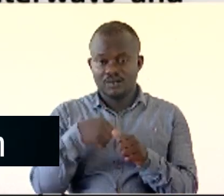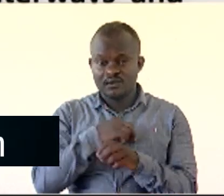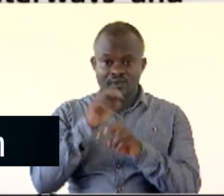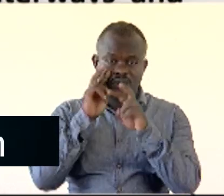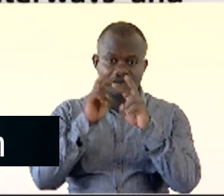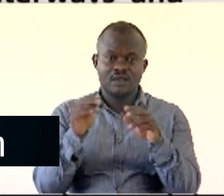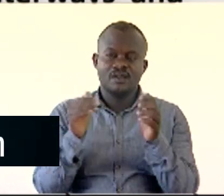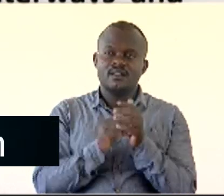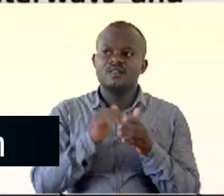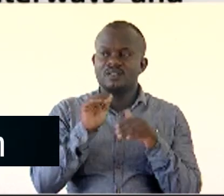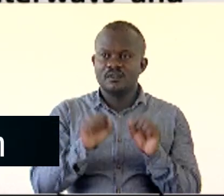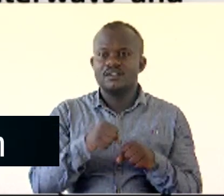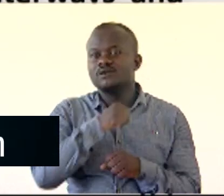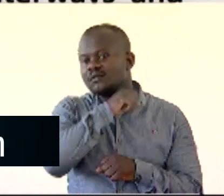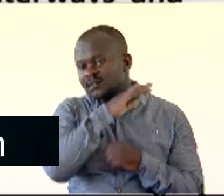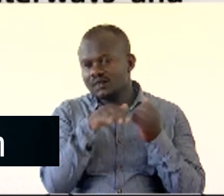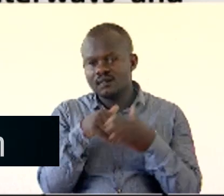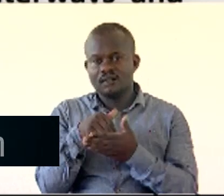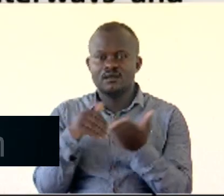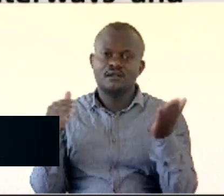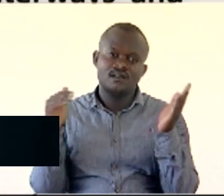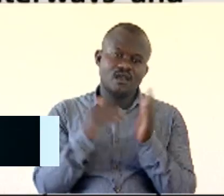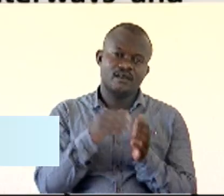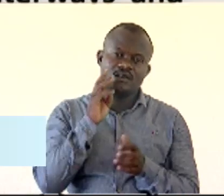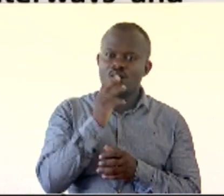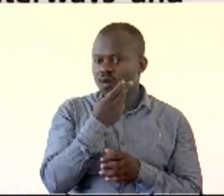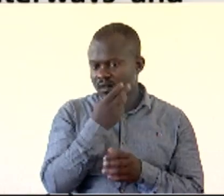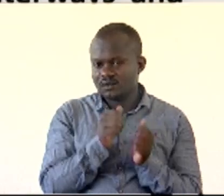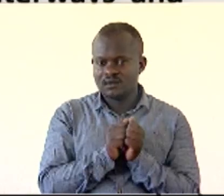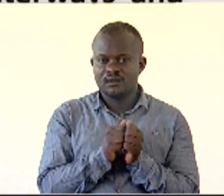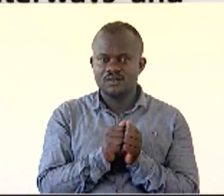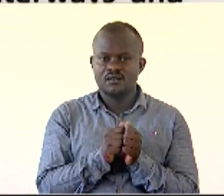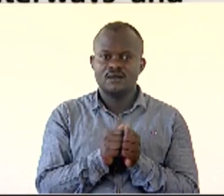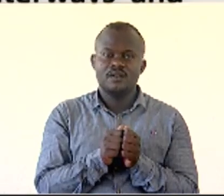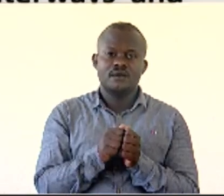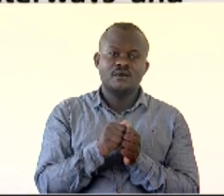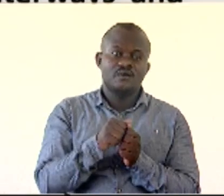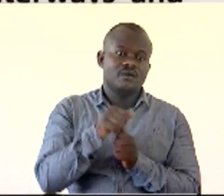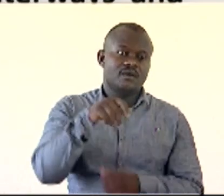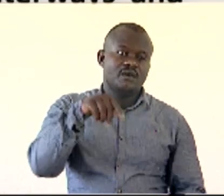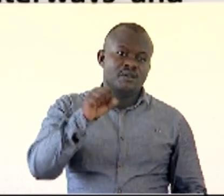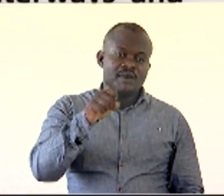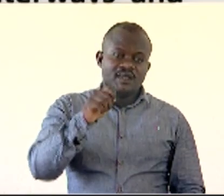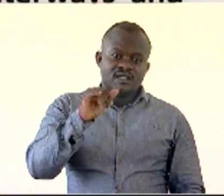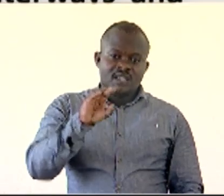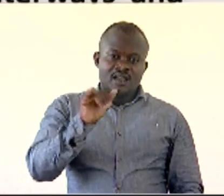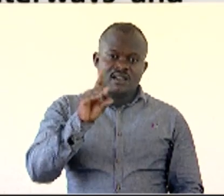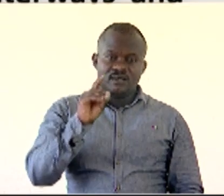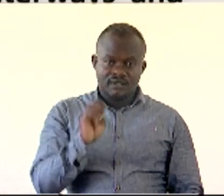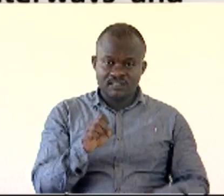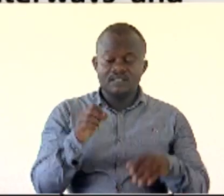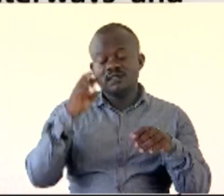can pollute land and water. Pesticides. Remember, when